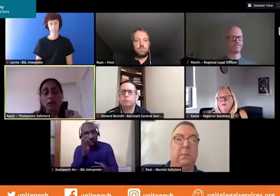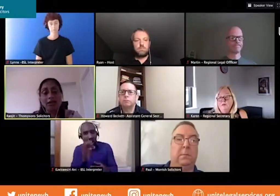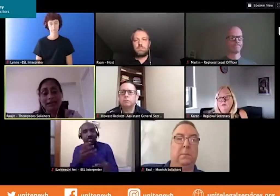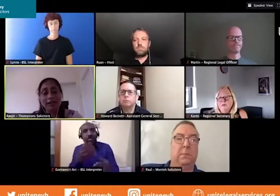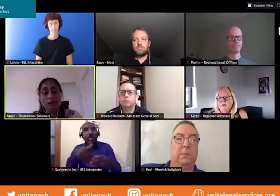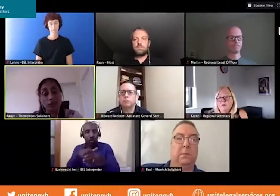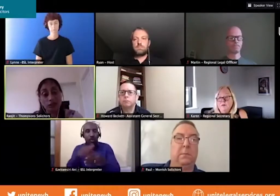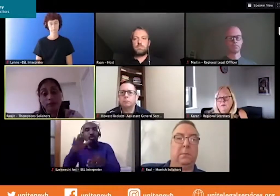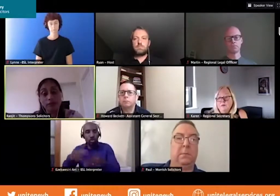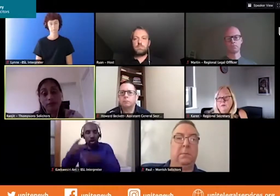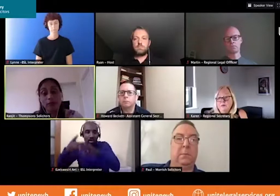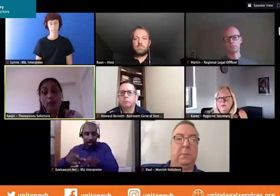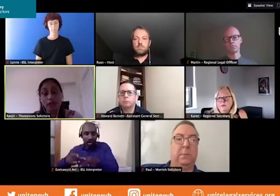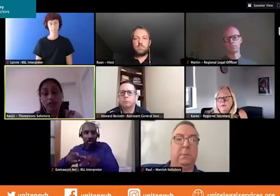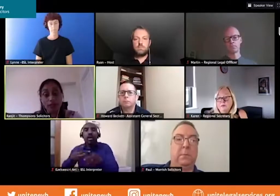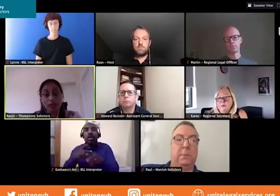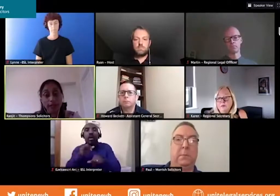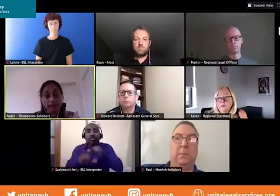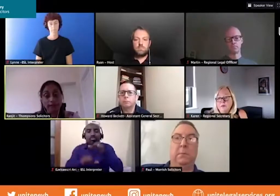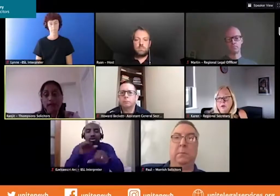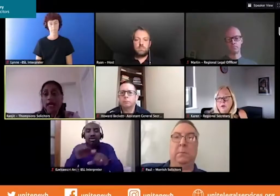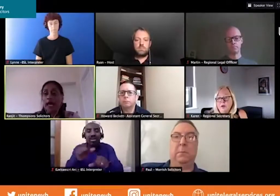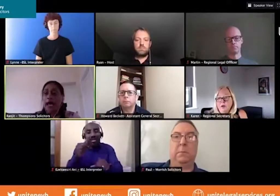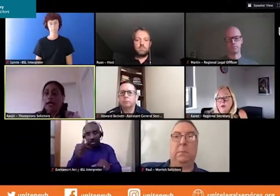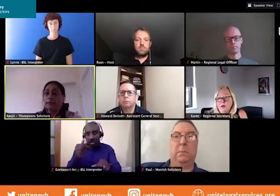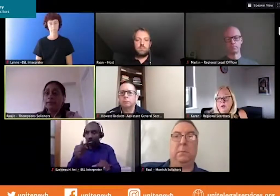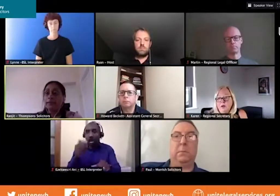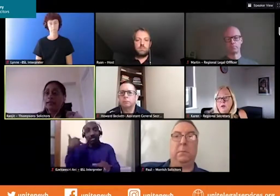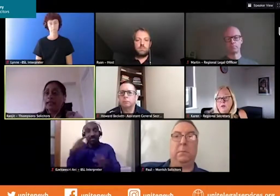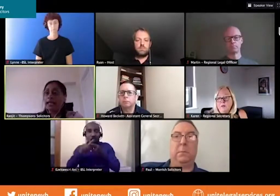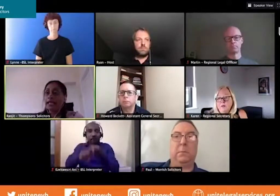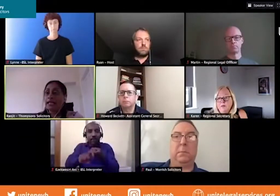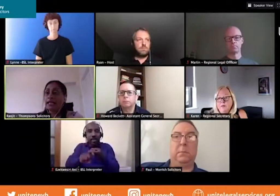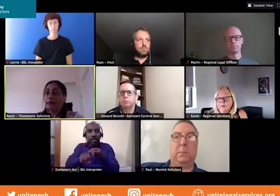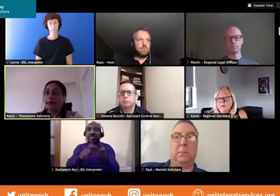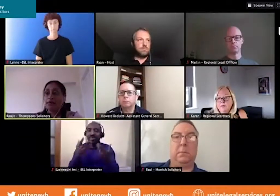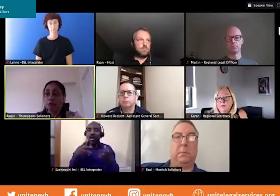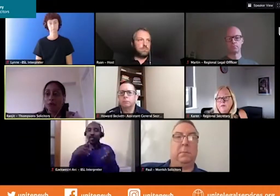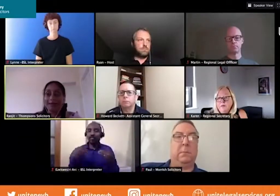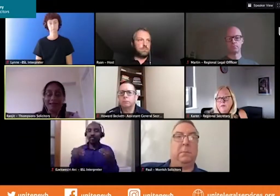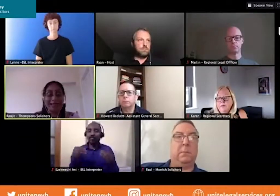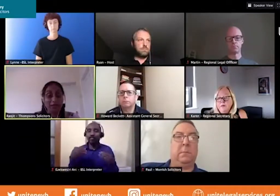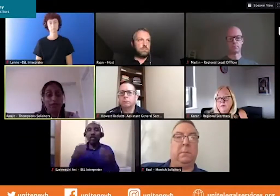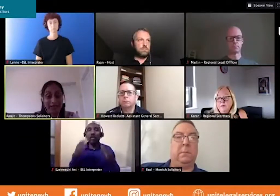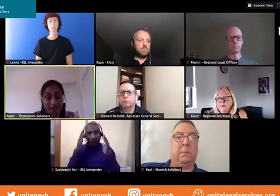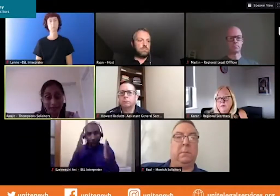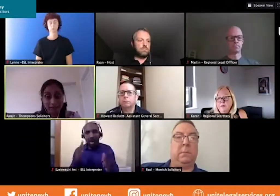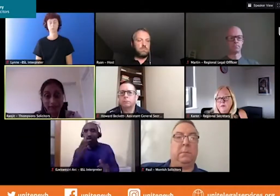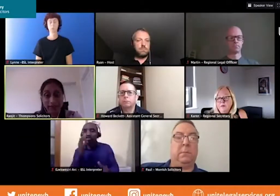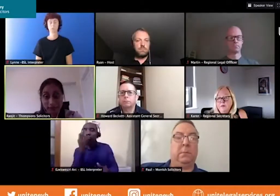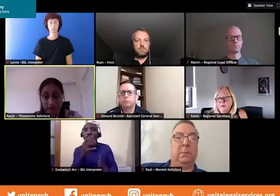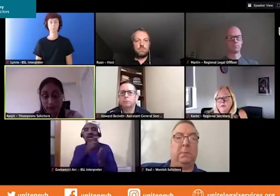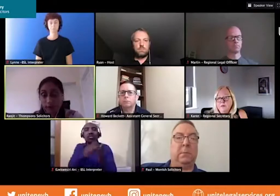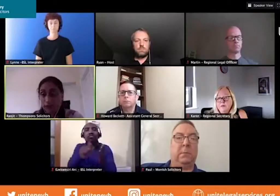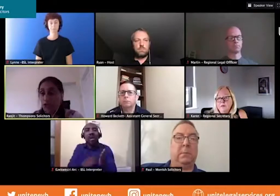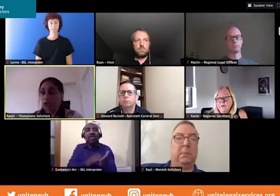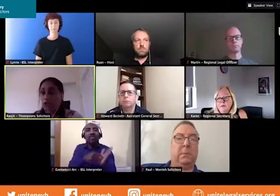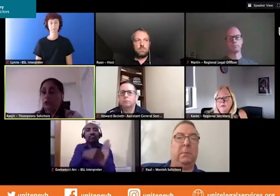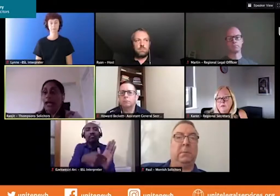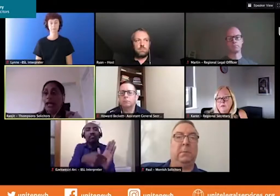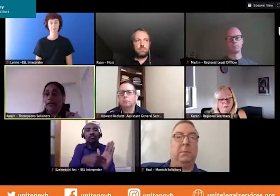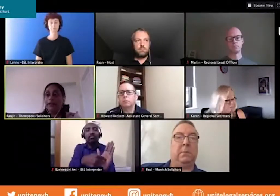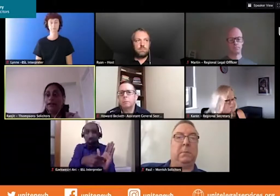lot less prescriptive than what it used to be. They need to make a request in writing. That's for the employee to